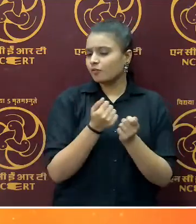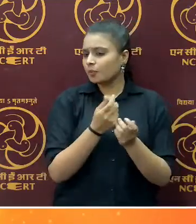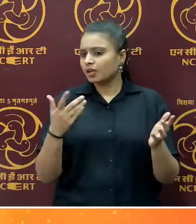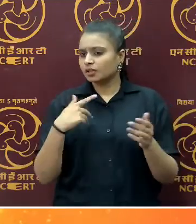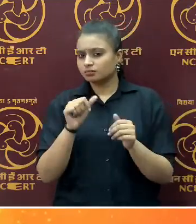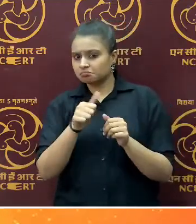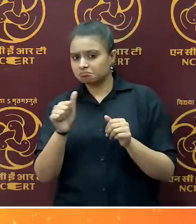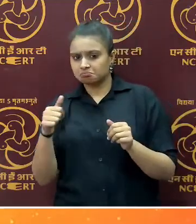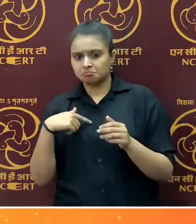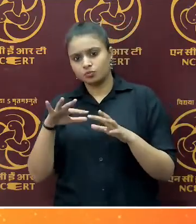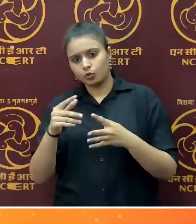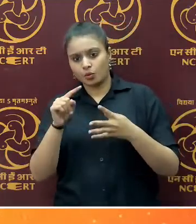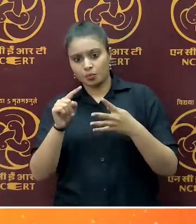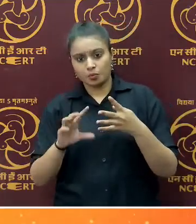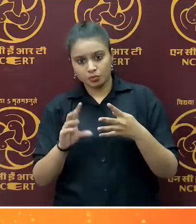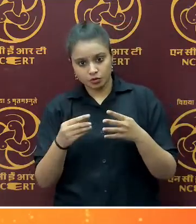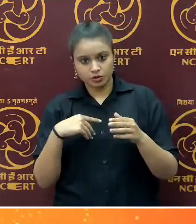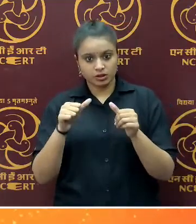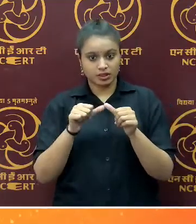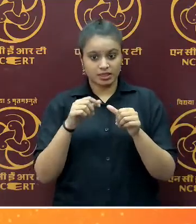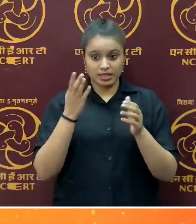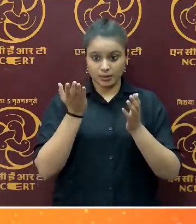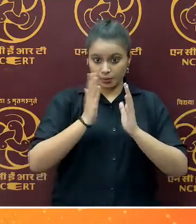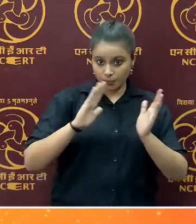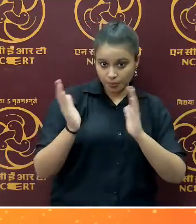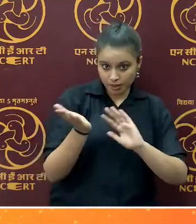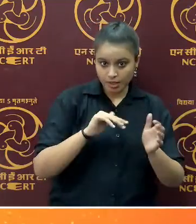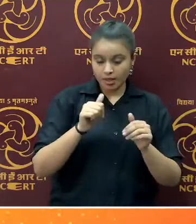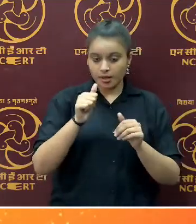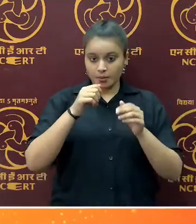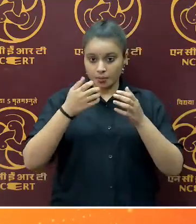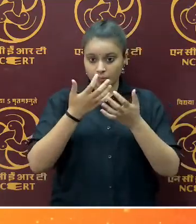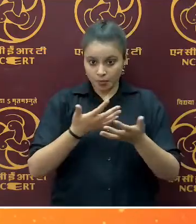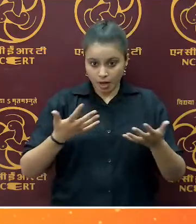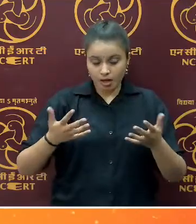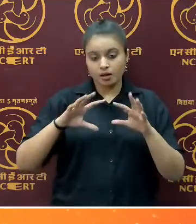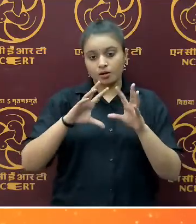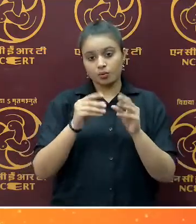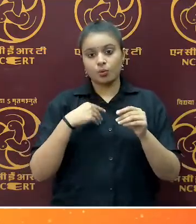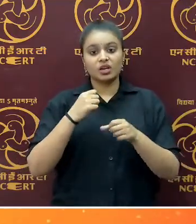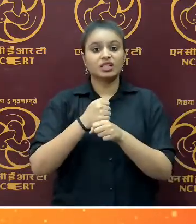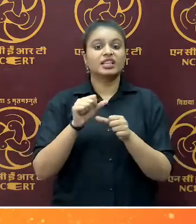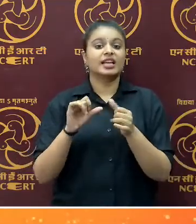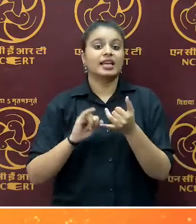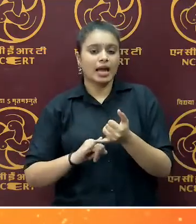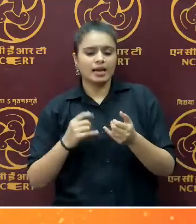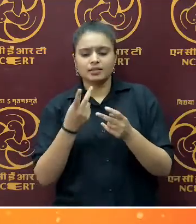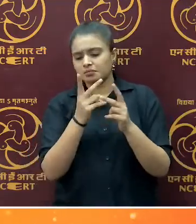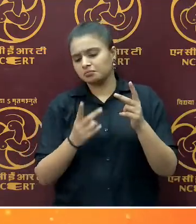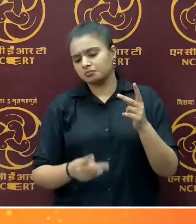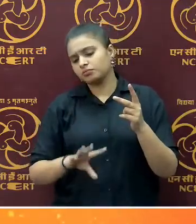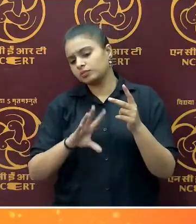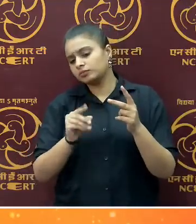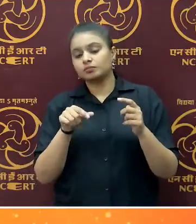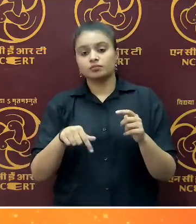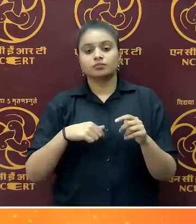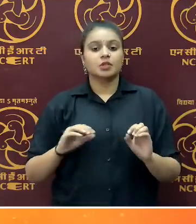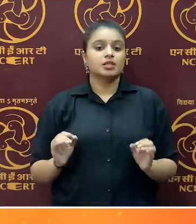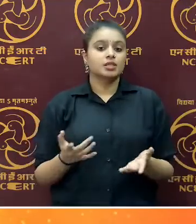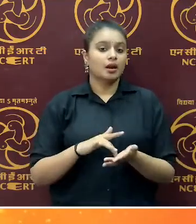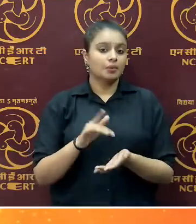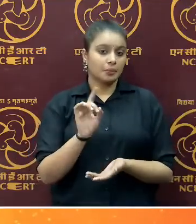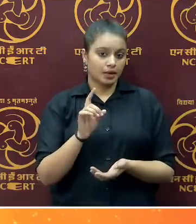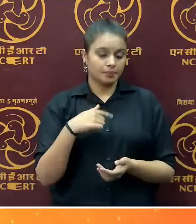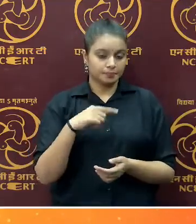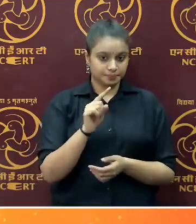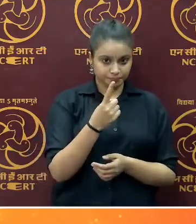other terms or elements. There is air pressure, there is water pressure, there is pressure from the gas. So from where are we going to start? So